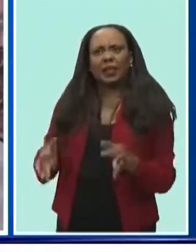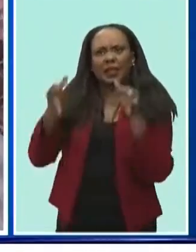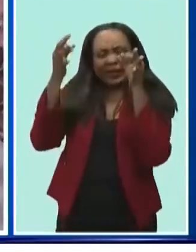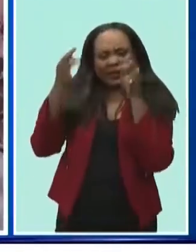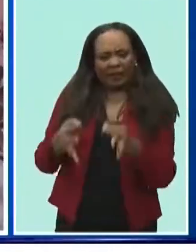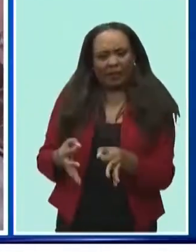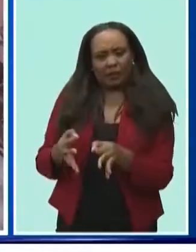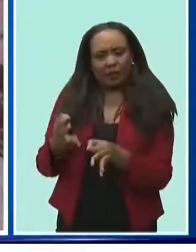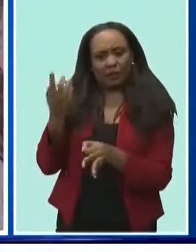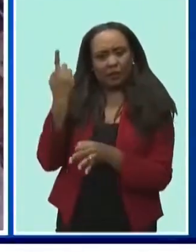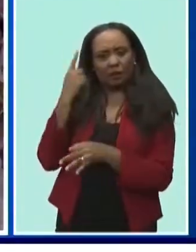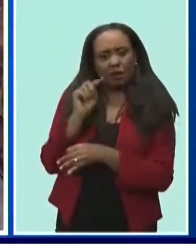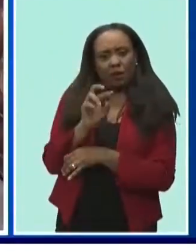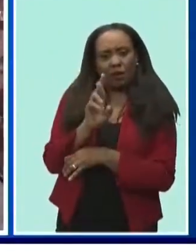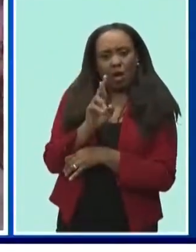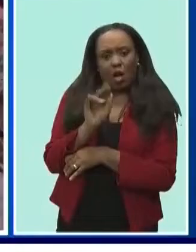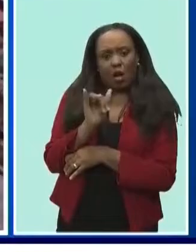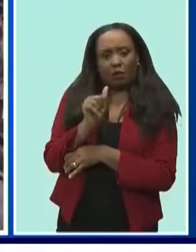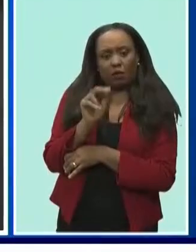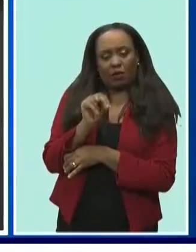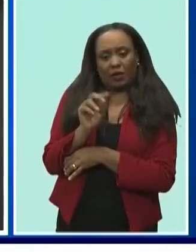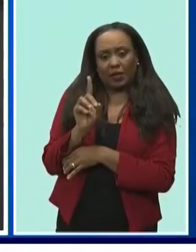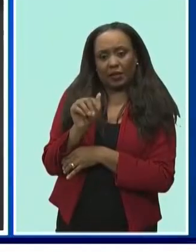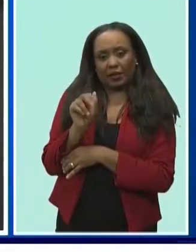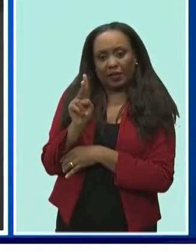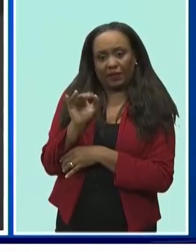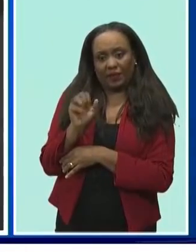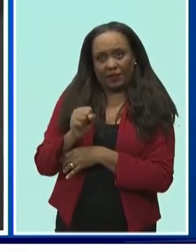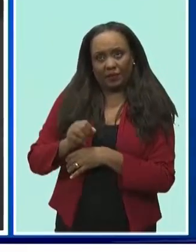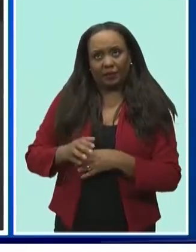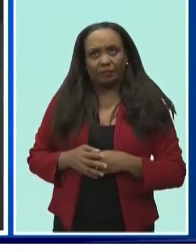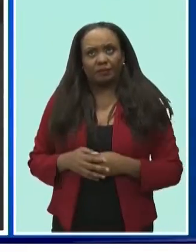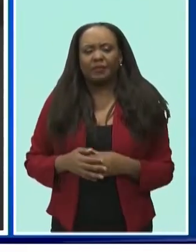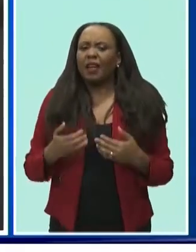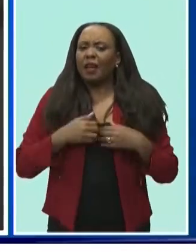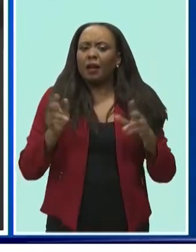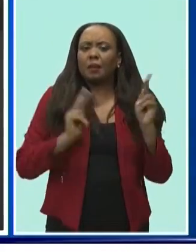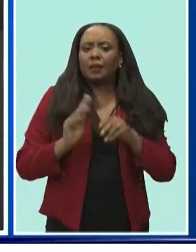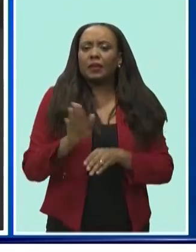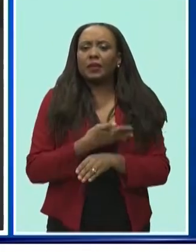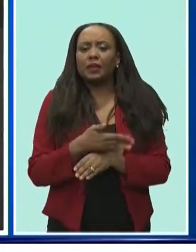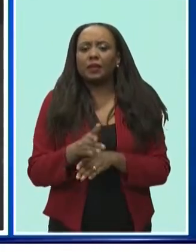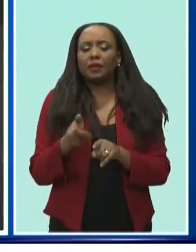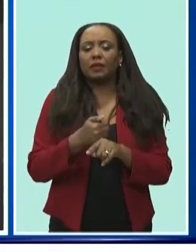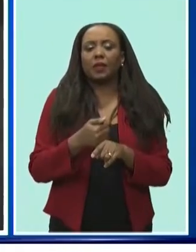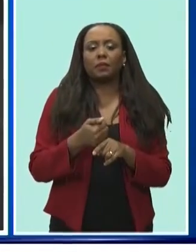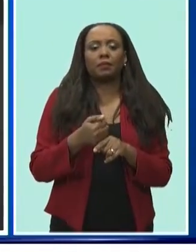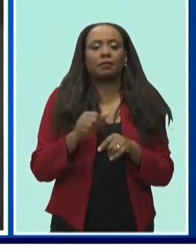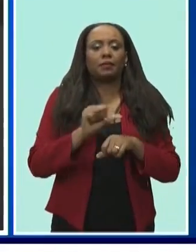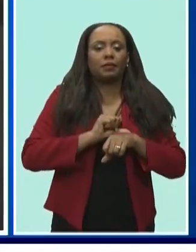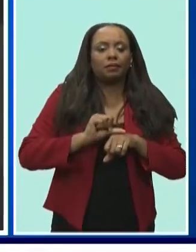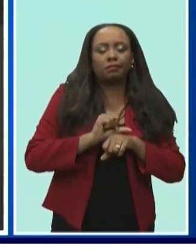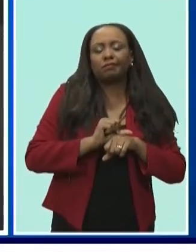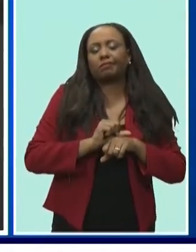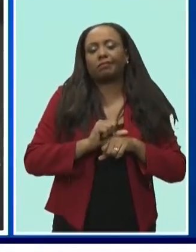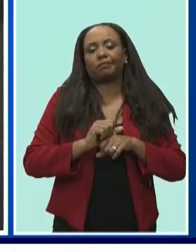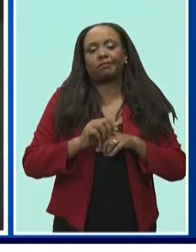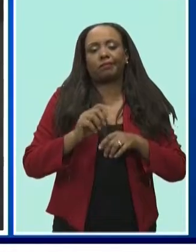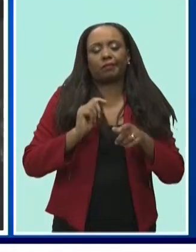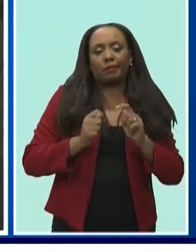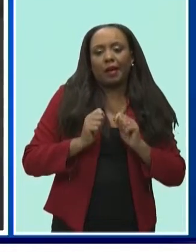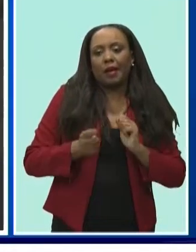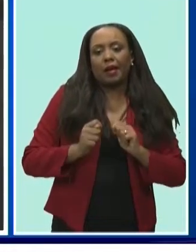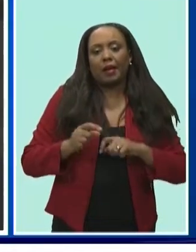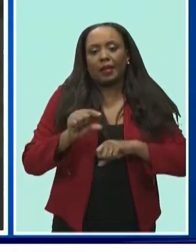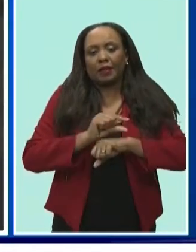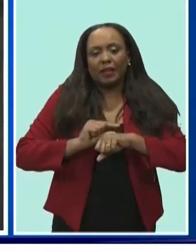to promoter Ryan Menace Davis. We have artists from St. Vincent, from Grenada, we have Trinidadian artists, we have artists from all over the